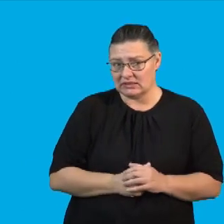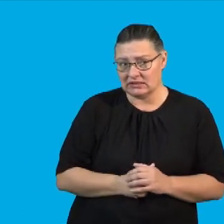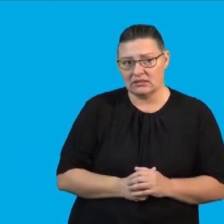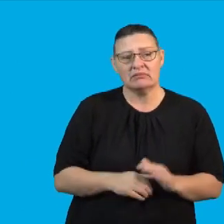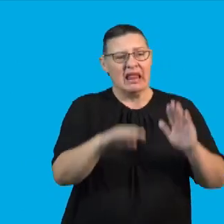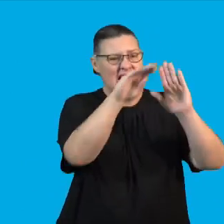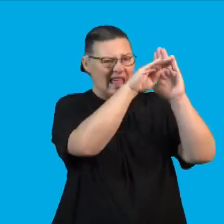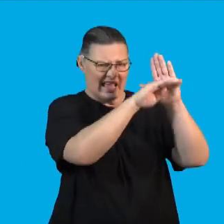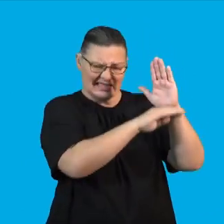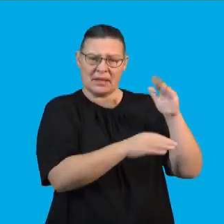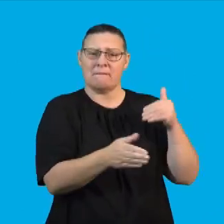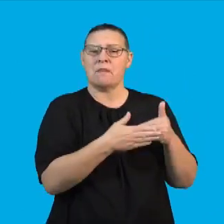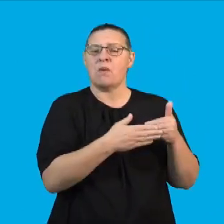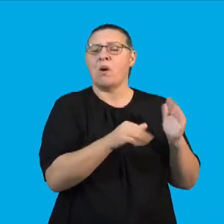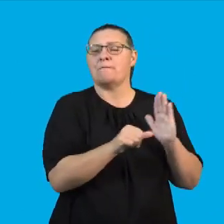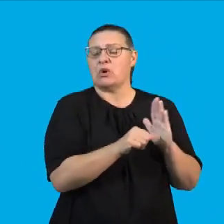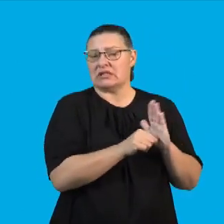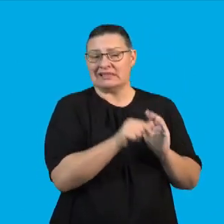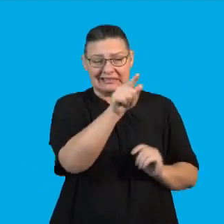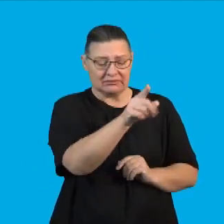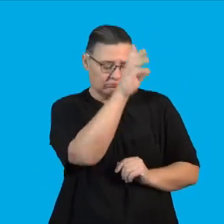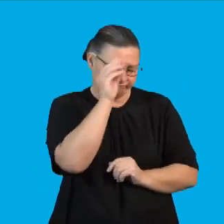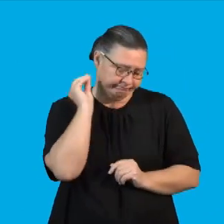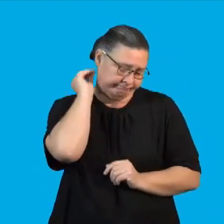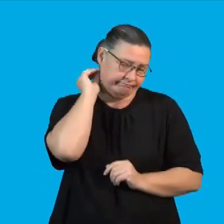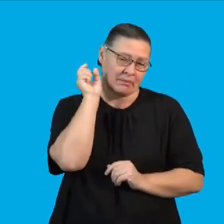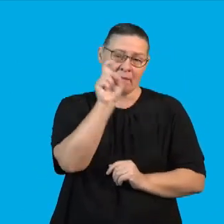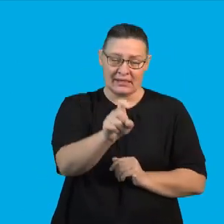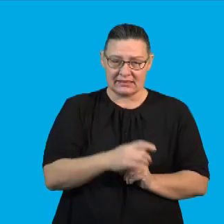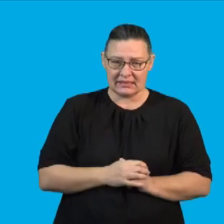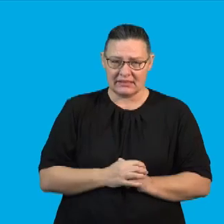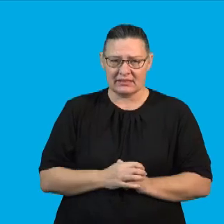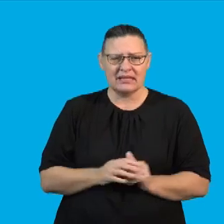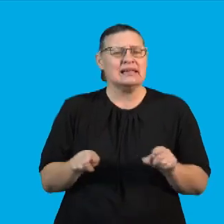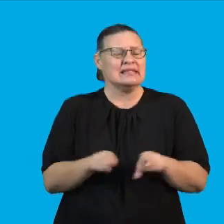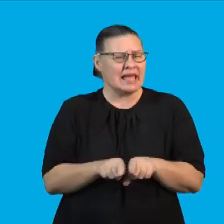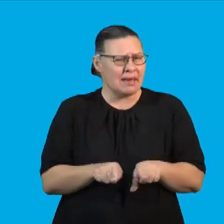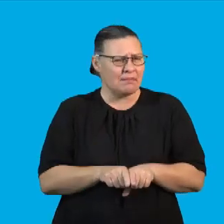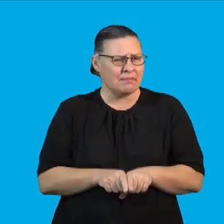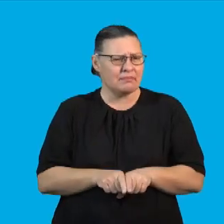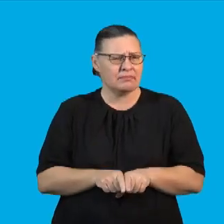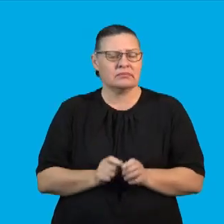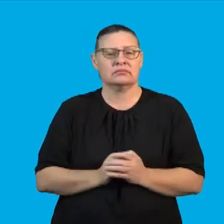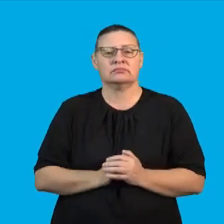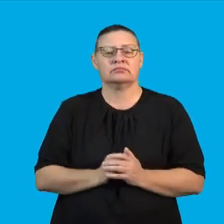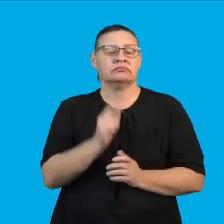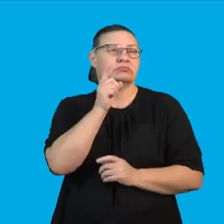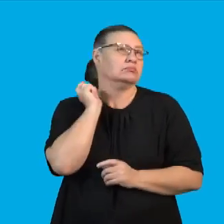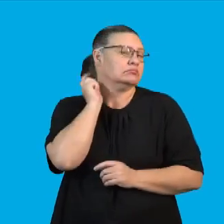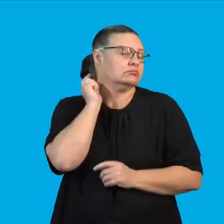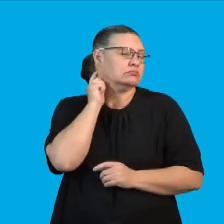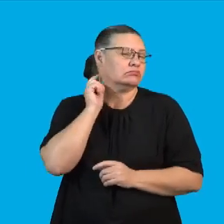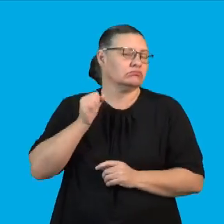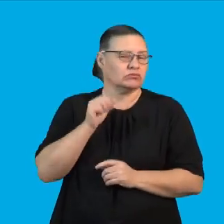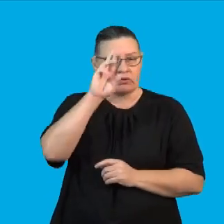more of the list, the keywords that you are supposed to know. Also on this, I want you to, at the back of